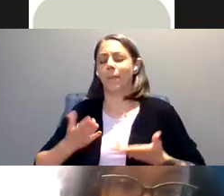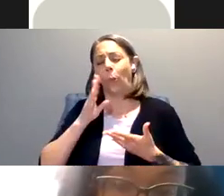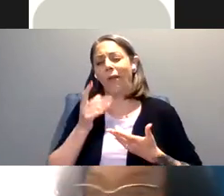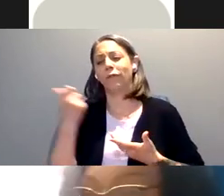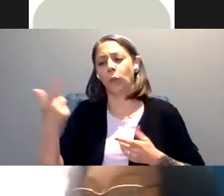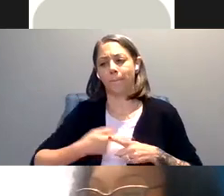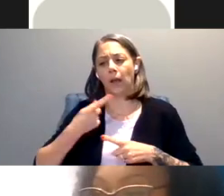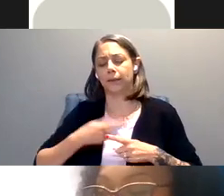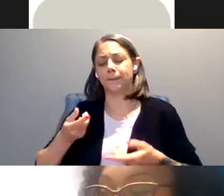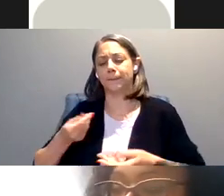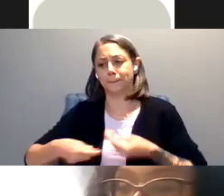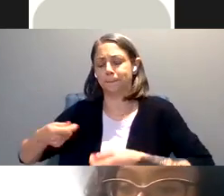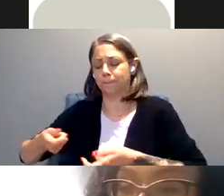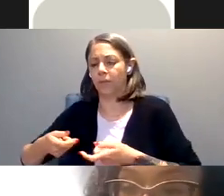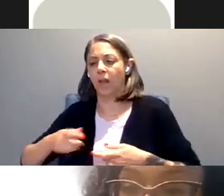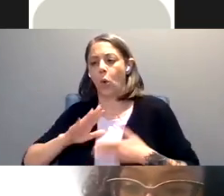whole business transition